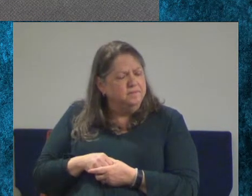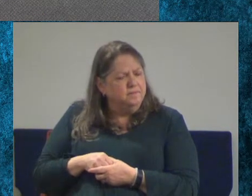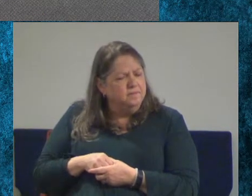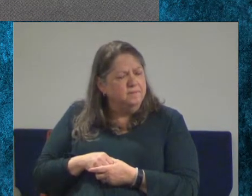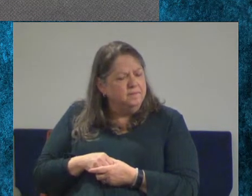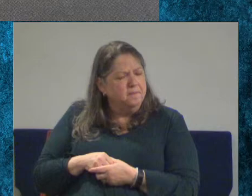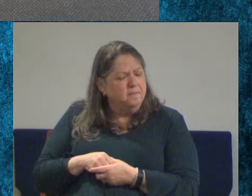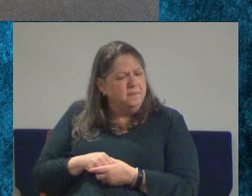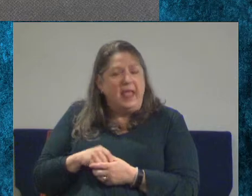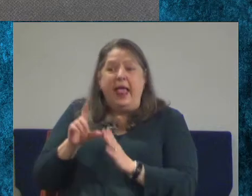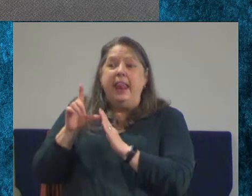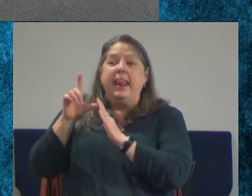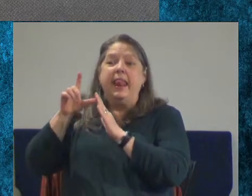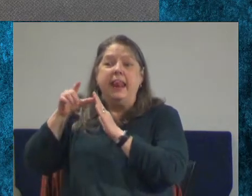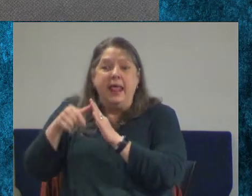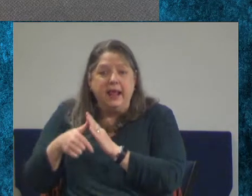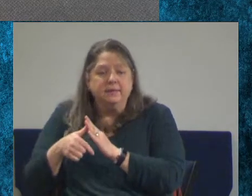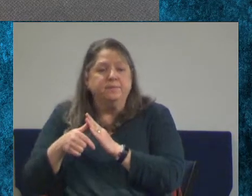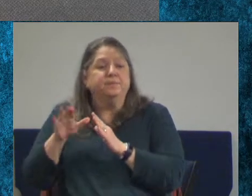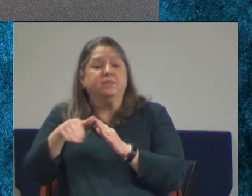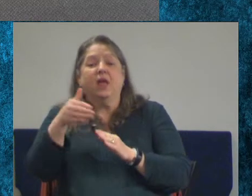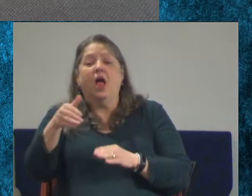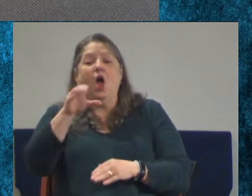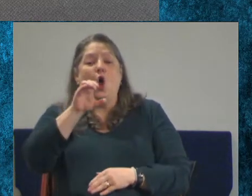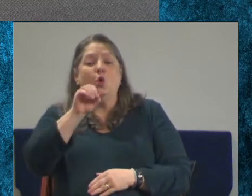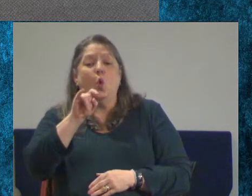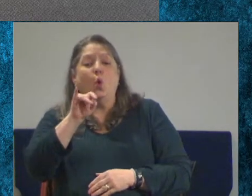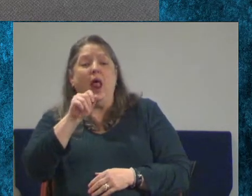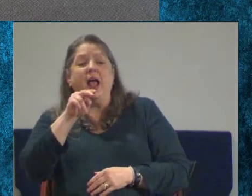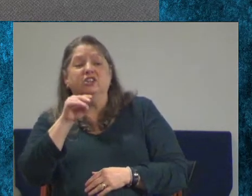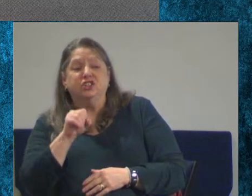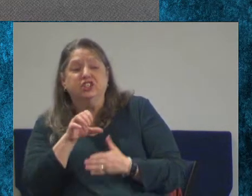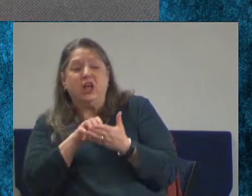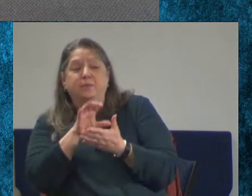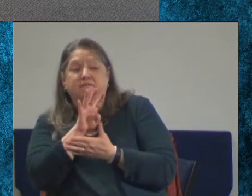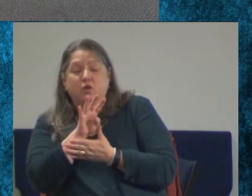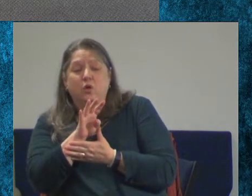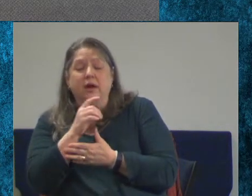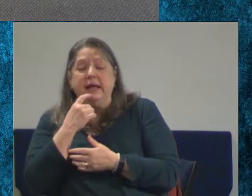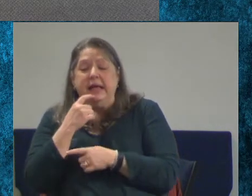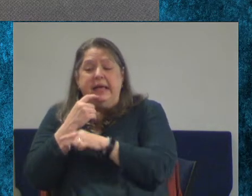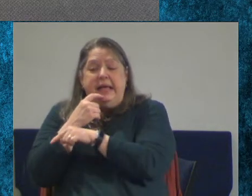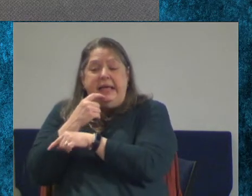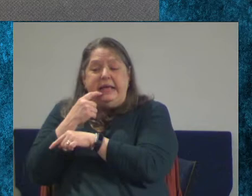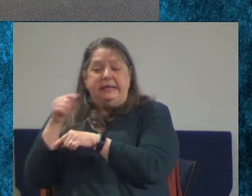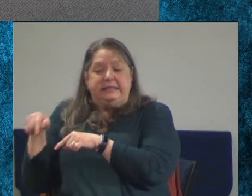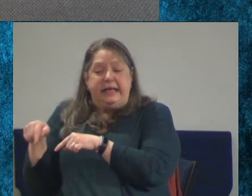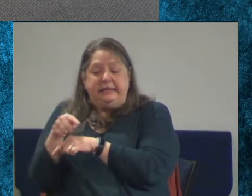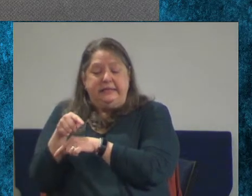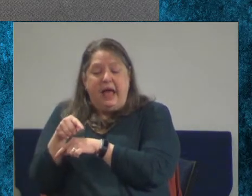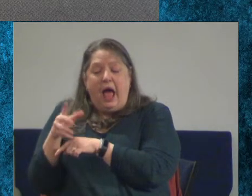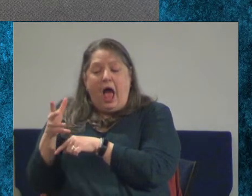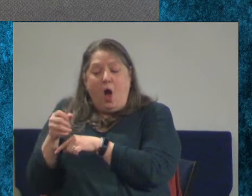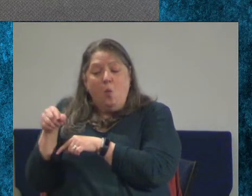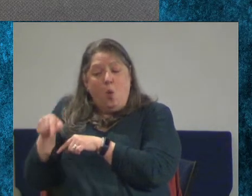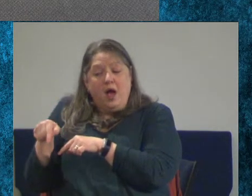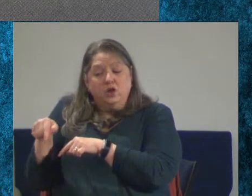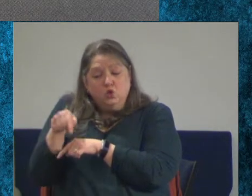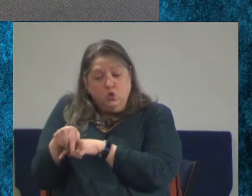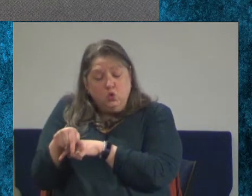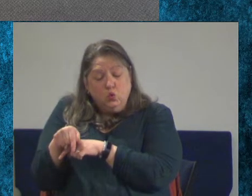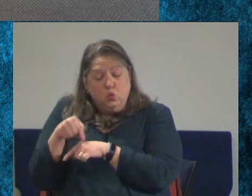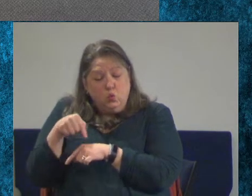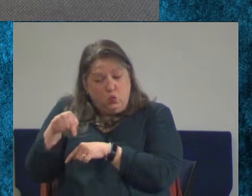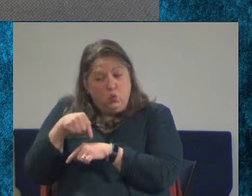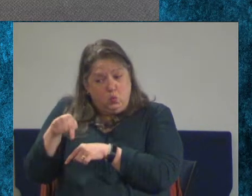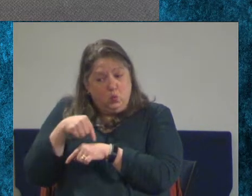Colossians 4, verses 7 through 9. But Paul sends Tychicus along with Onesimus to go back to Colossae